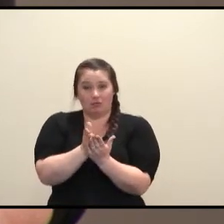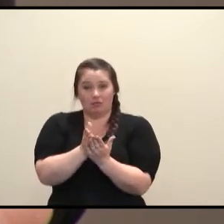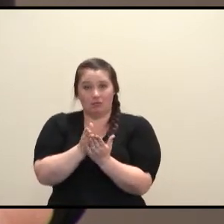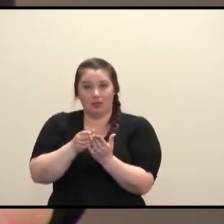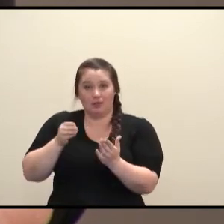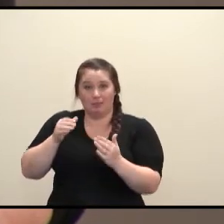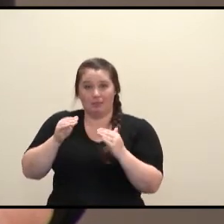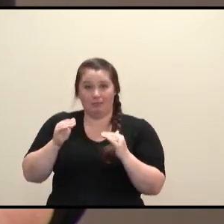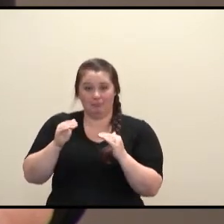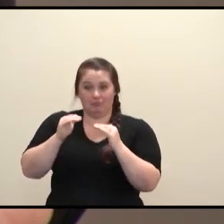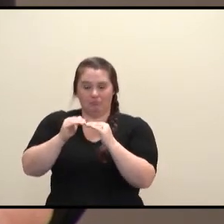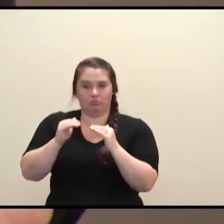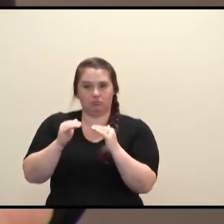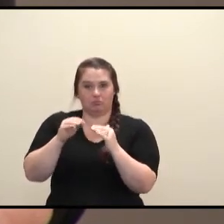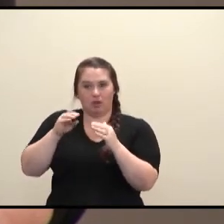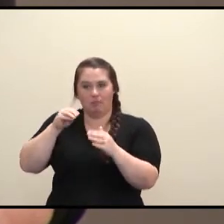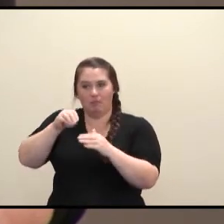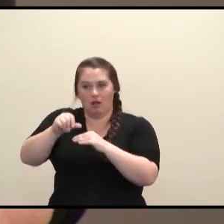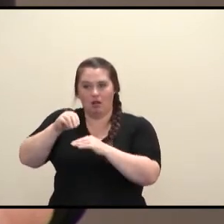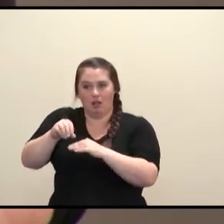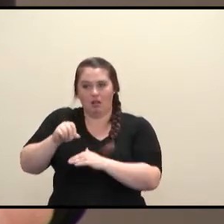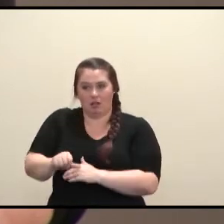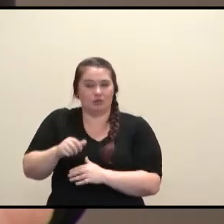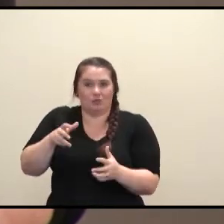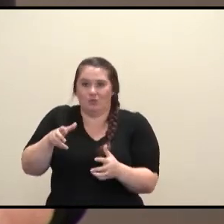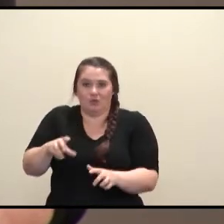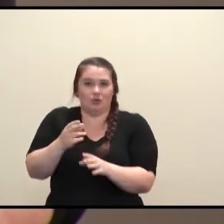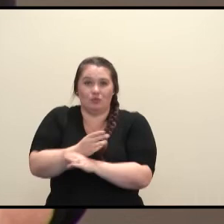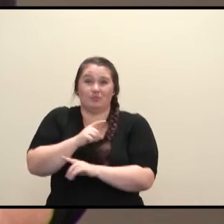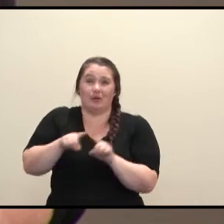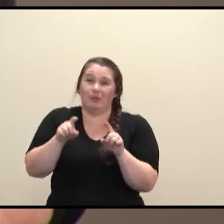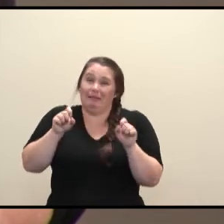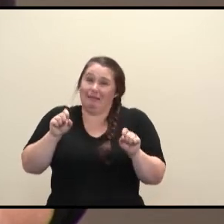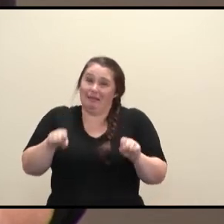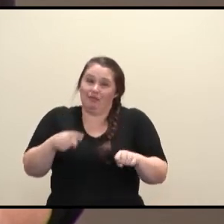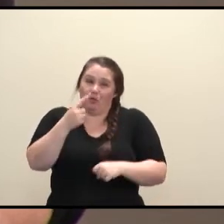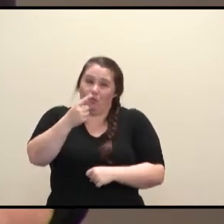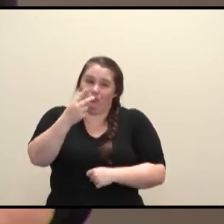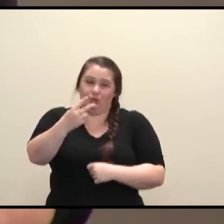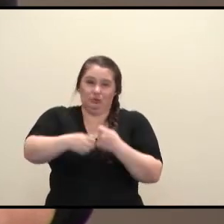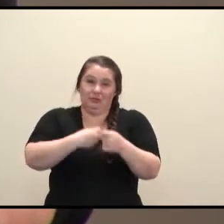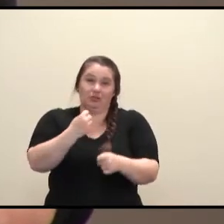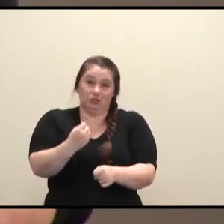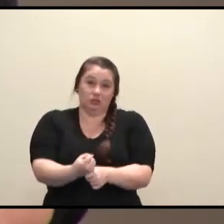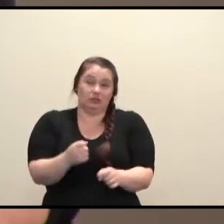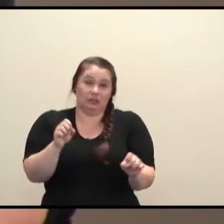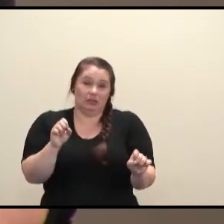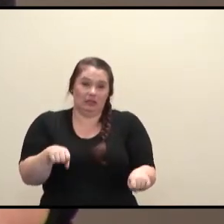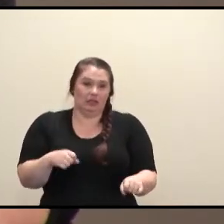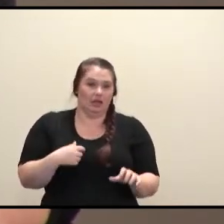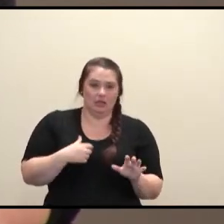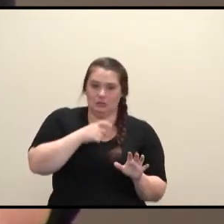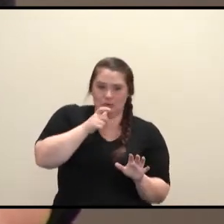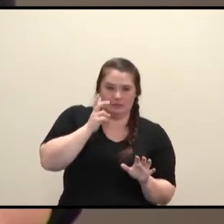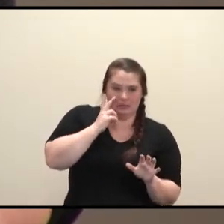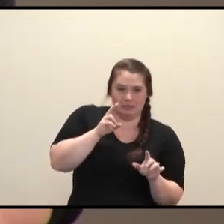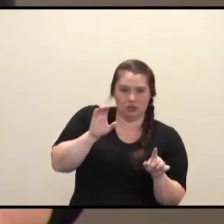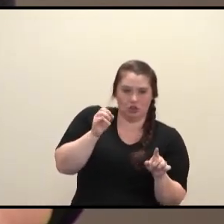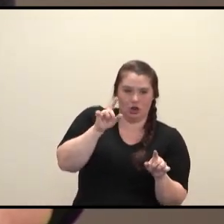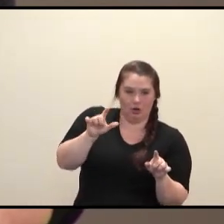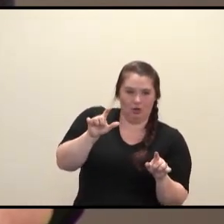right? But we could for a year or two at a low level. I don't see Cheryl. She may not have heard that,